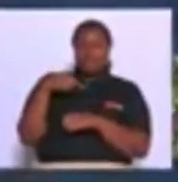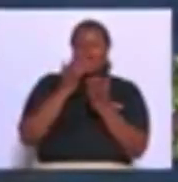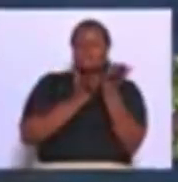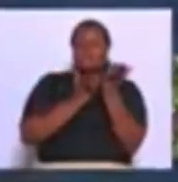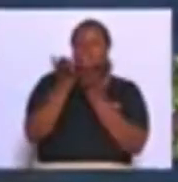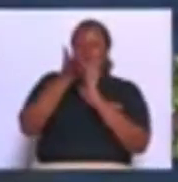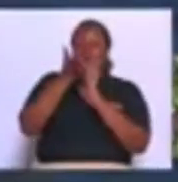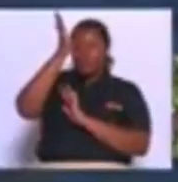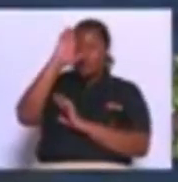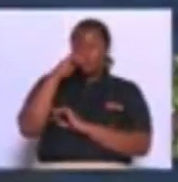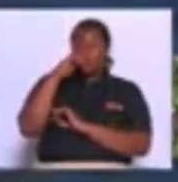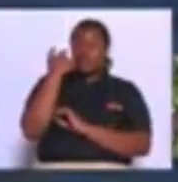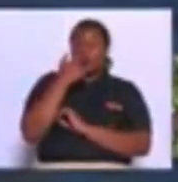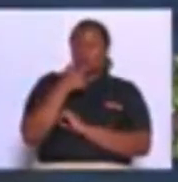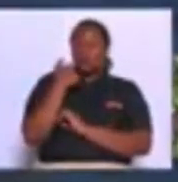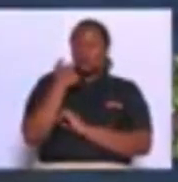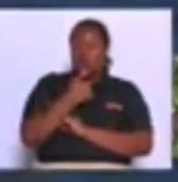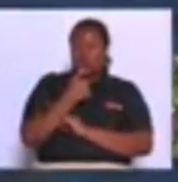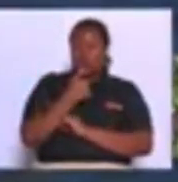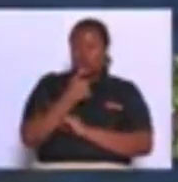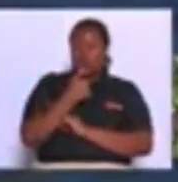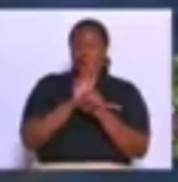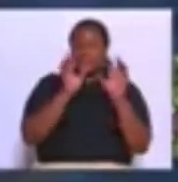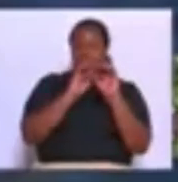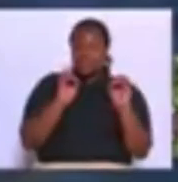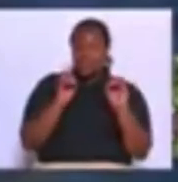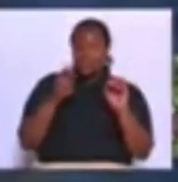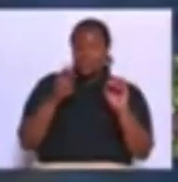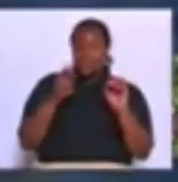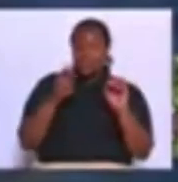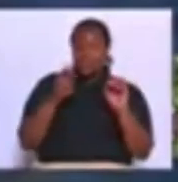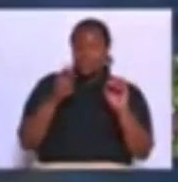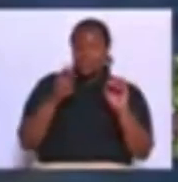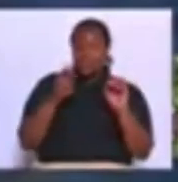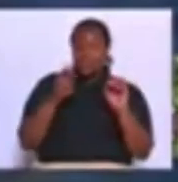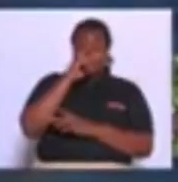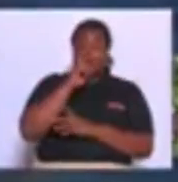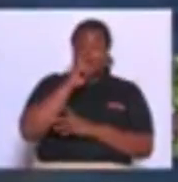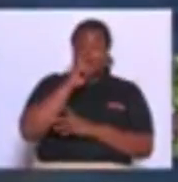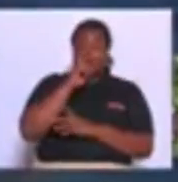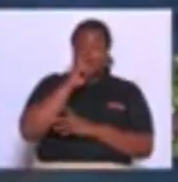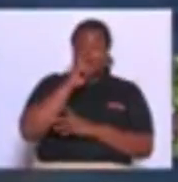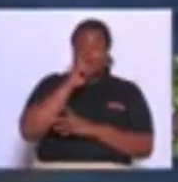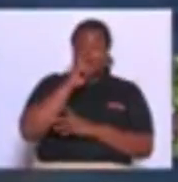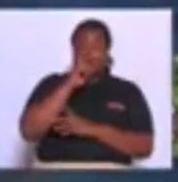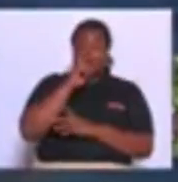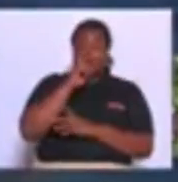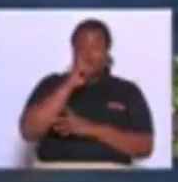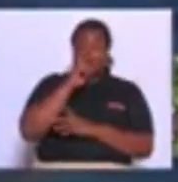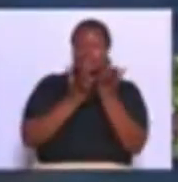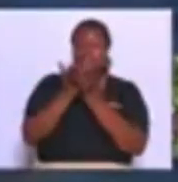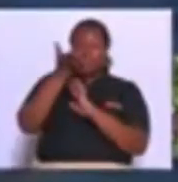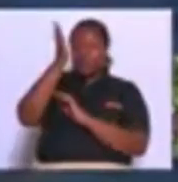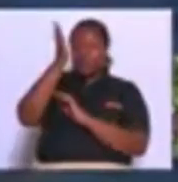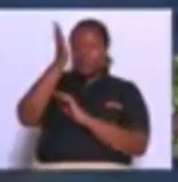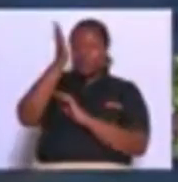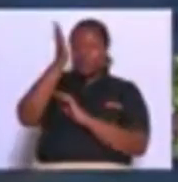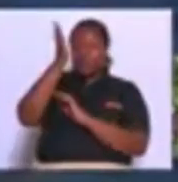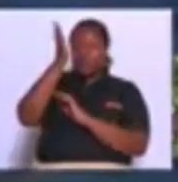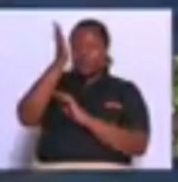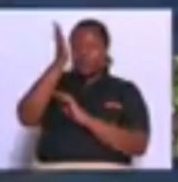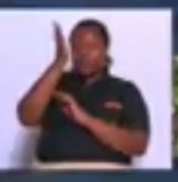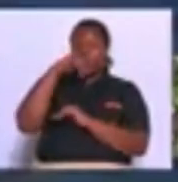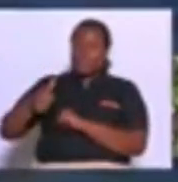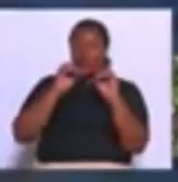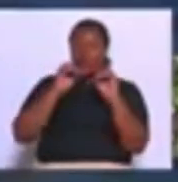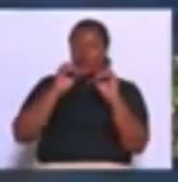God that's a tyrant. We don't serve a jealous God. We don't serve a God who is mean, who